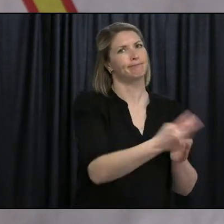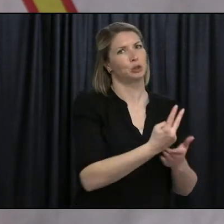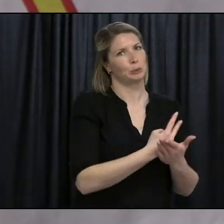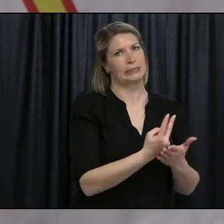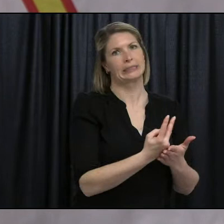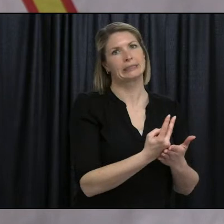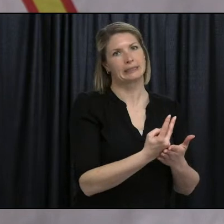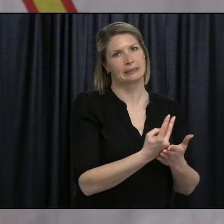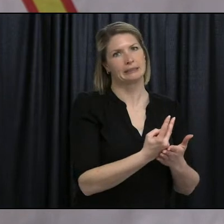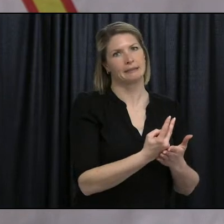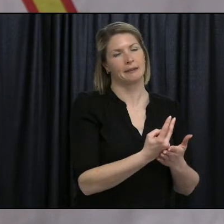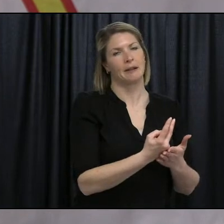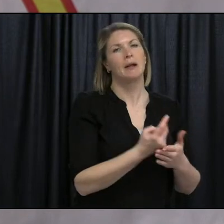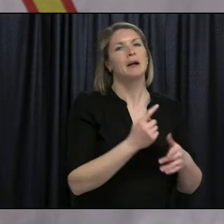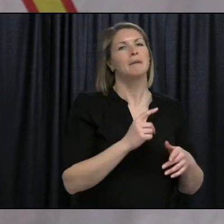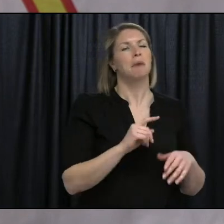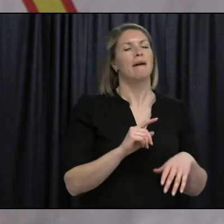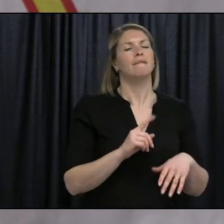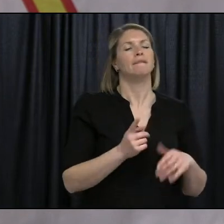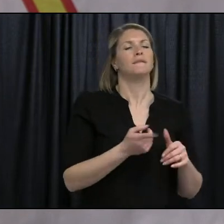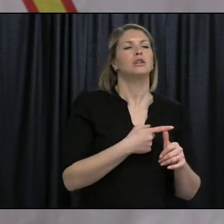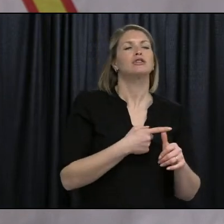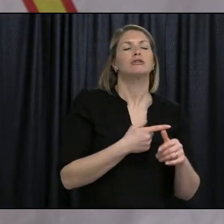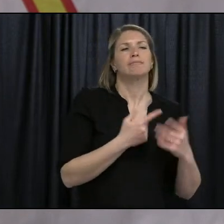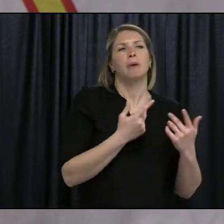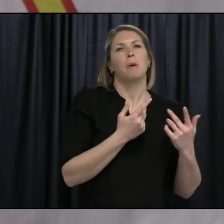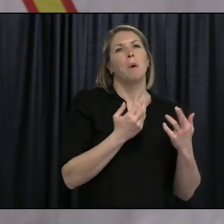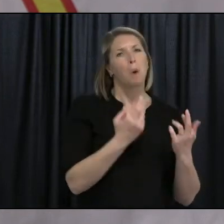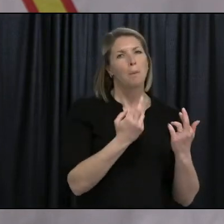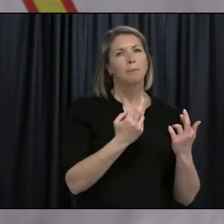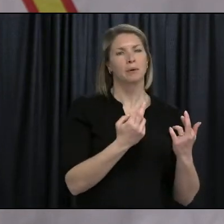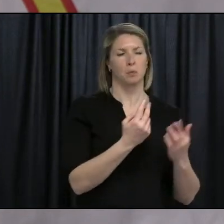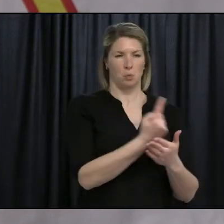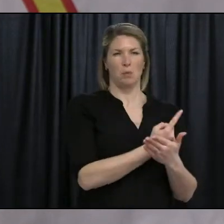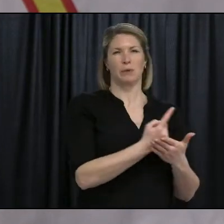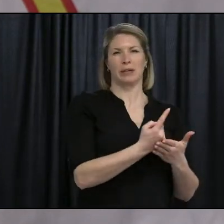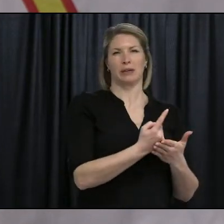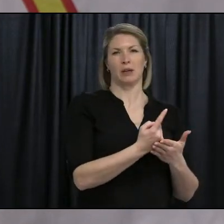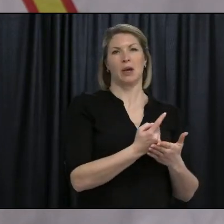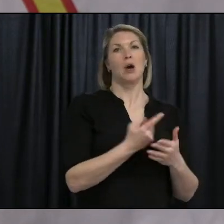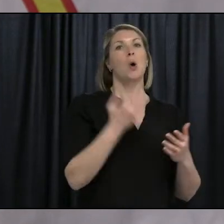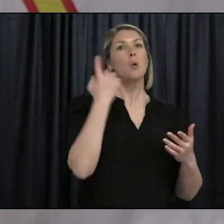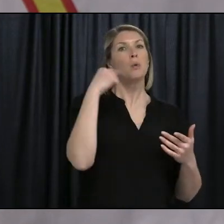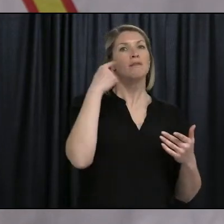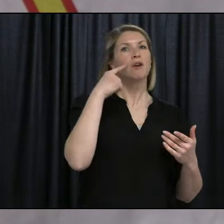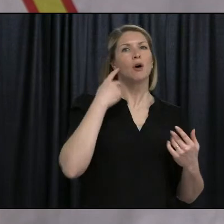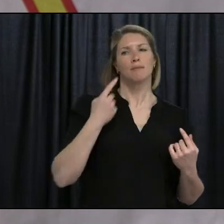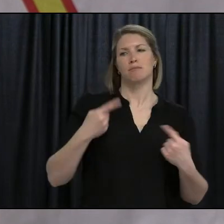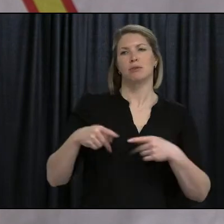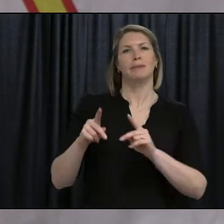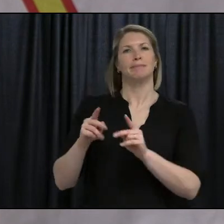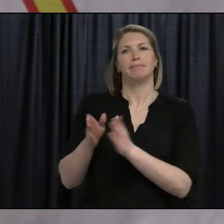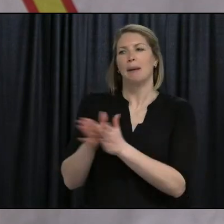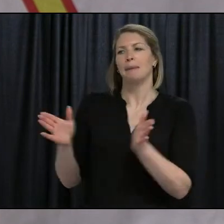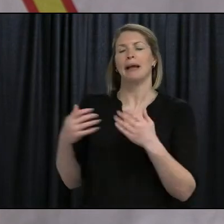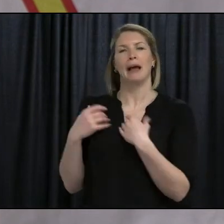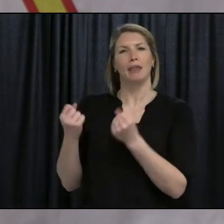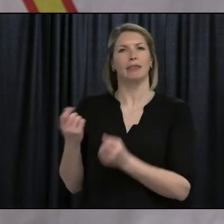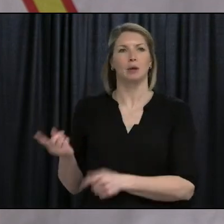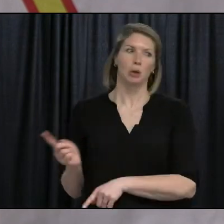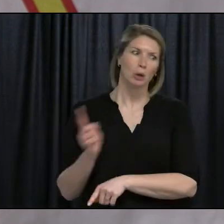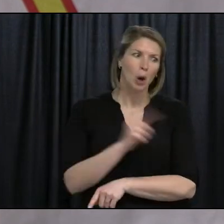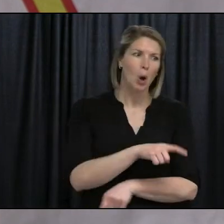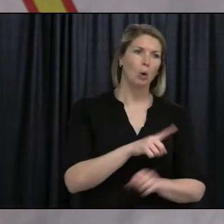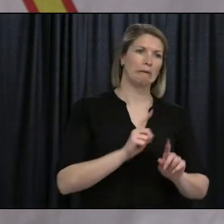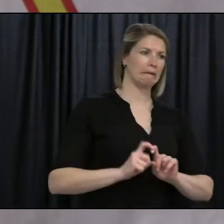and then we'll deal with that. But we want to give public health the time that it needs to be able to do this investigation and